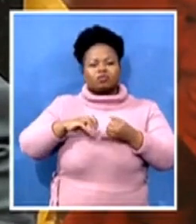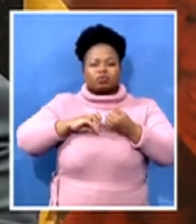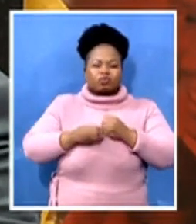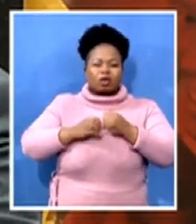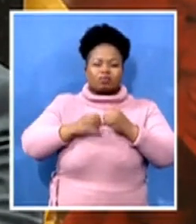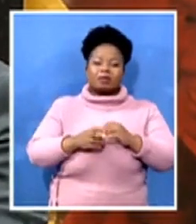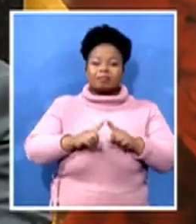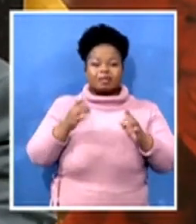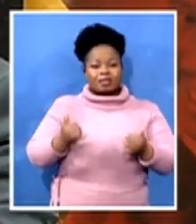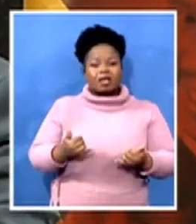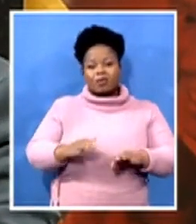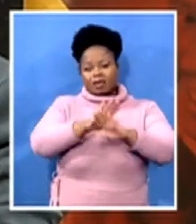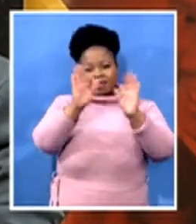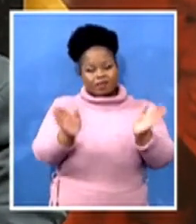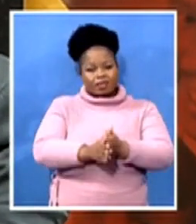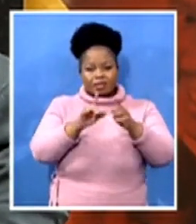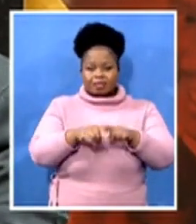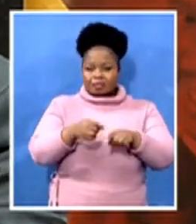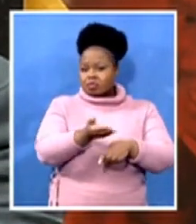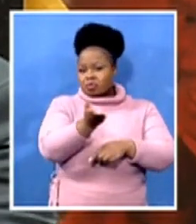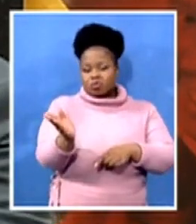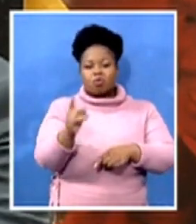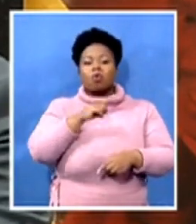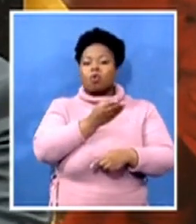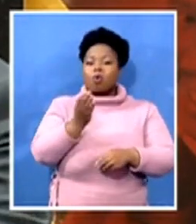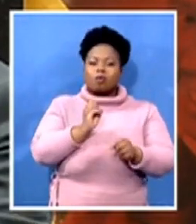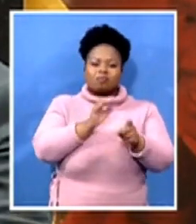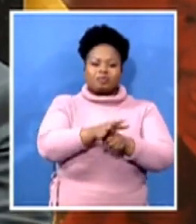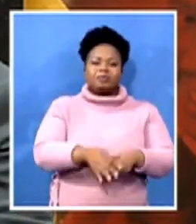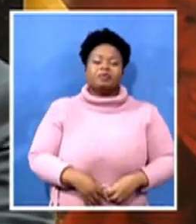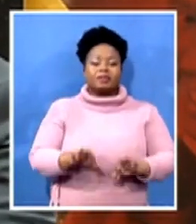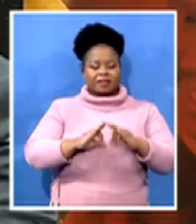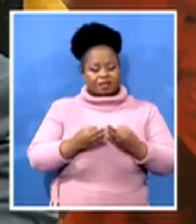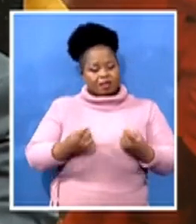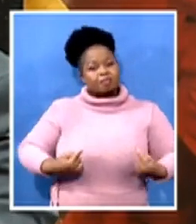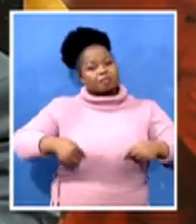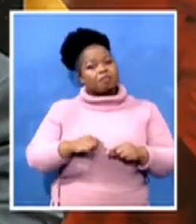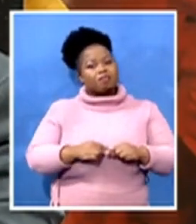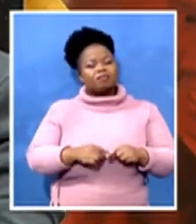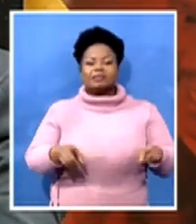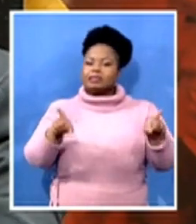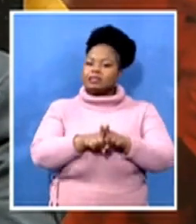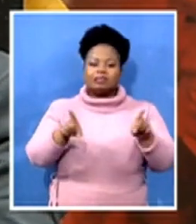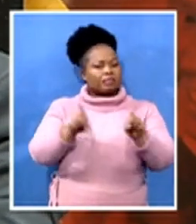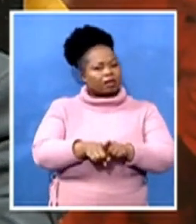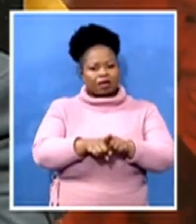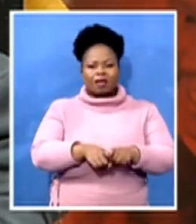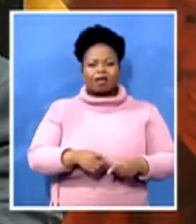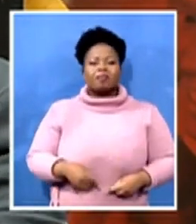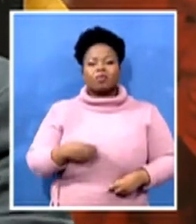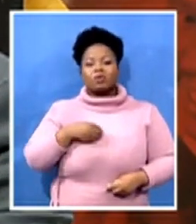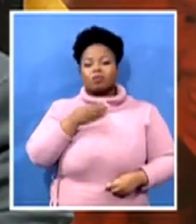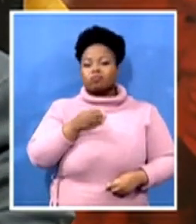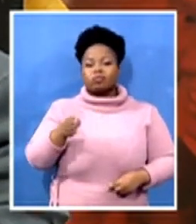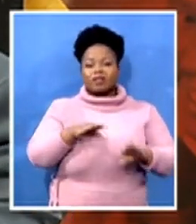uyachaphazeleka. Iifemeli zethu sonke sinemingcwabo, sonke sineengxaki